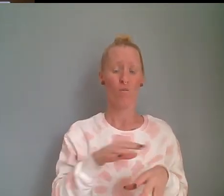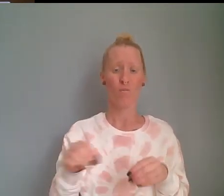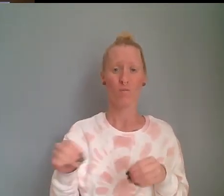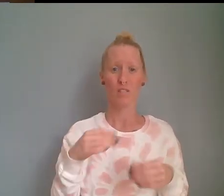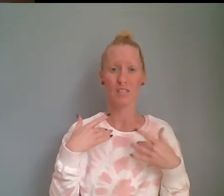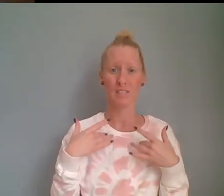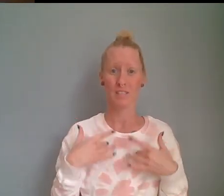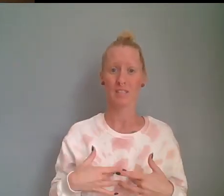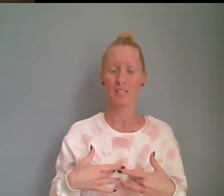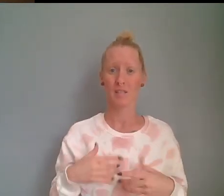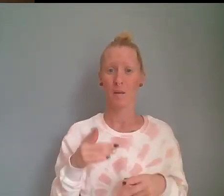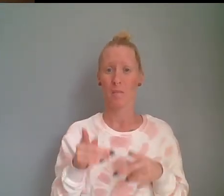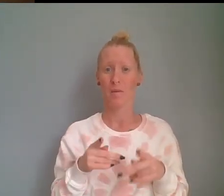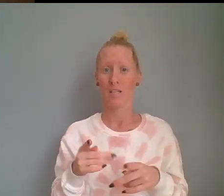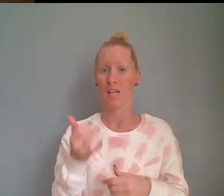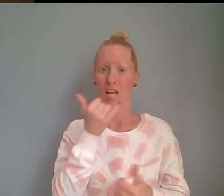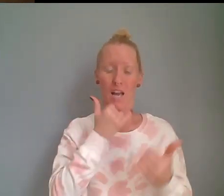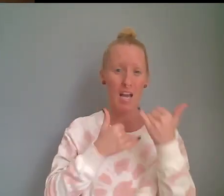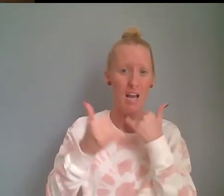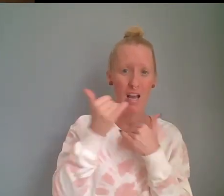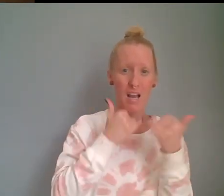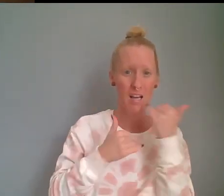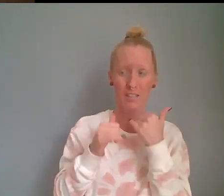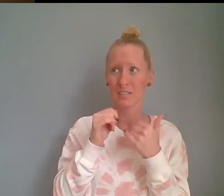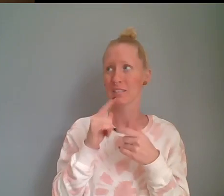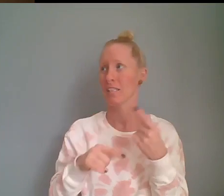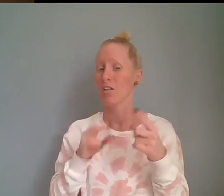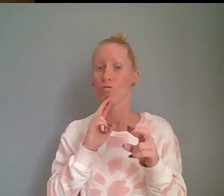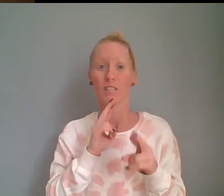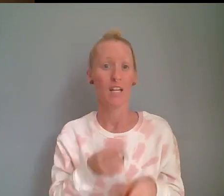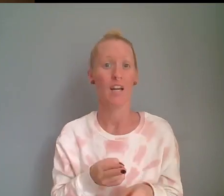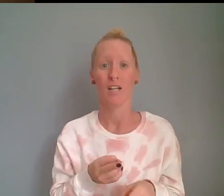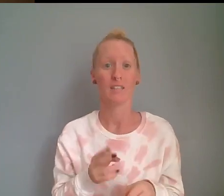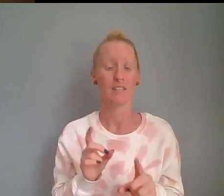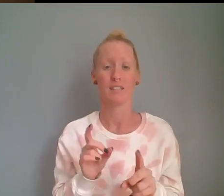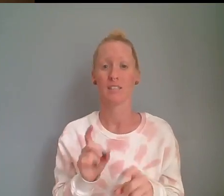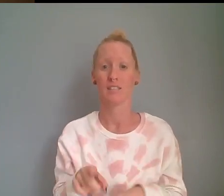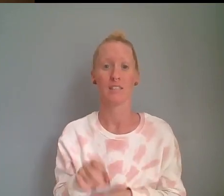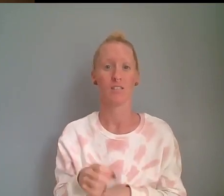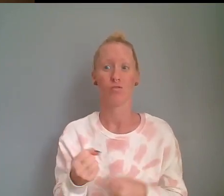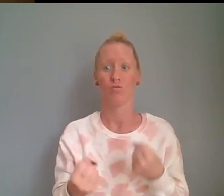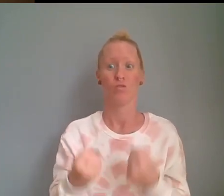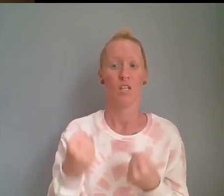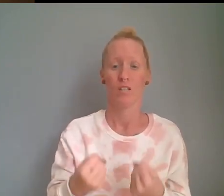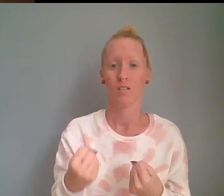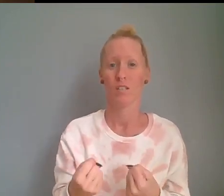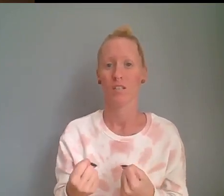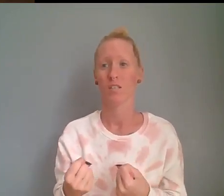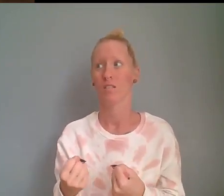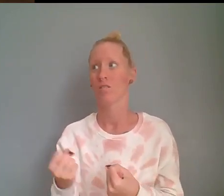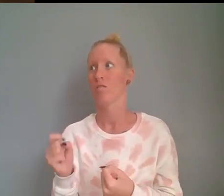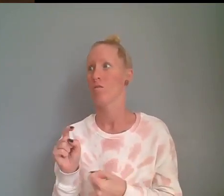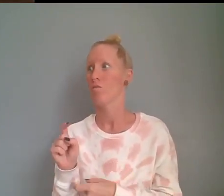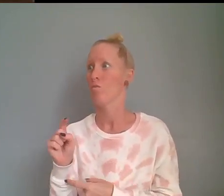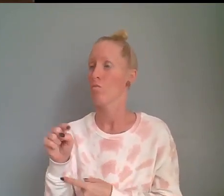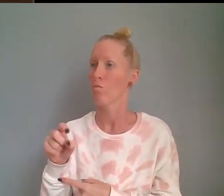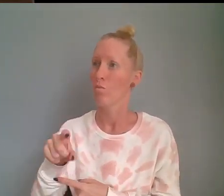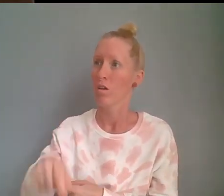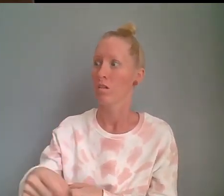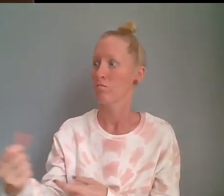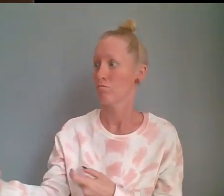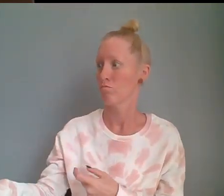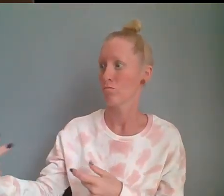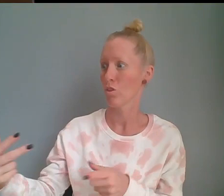often more prone to accidents. They just can't react as quickly as they need to when they're driving or when they're crossing the road and a car